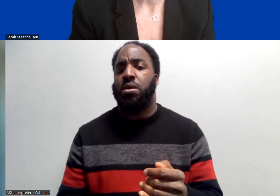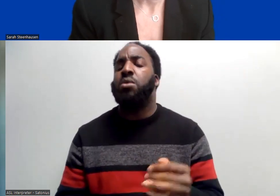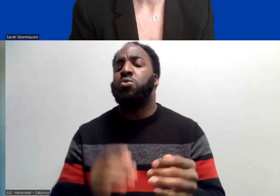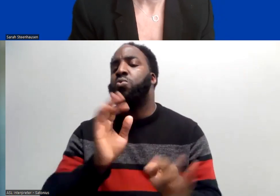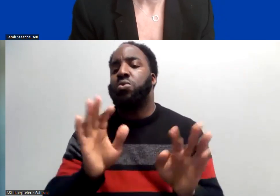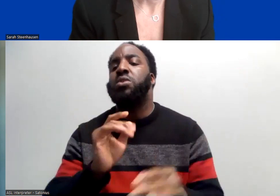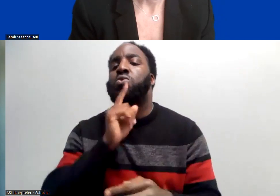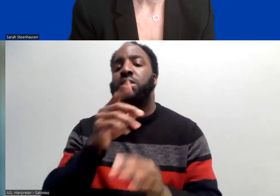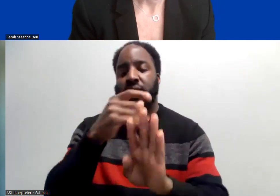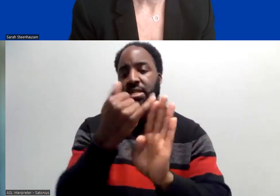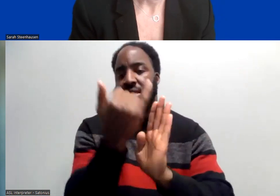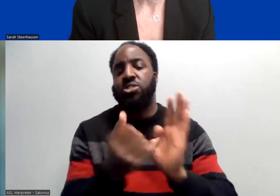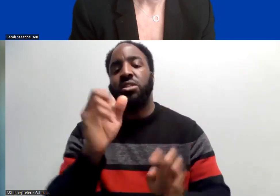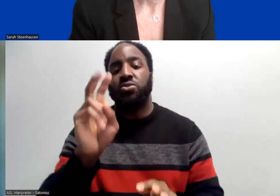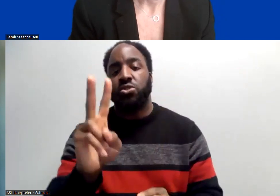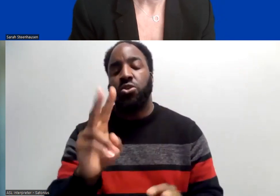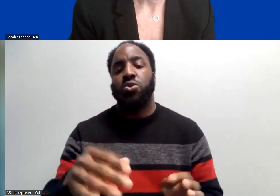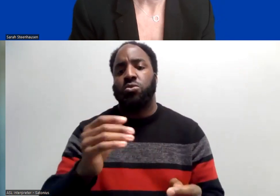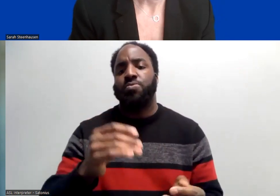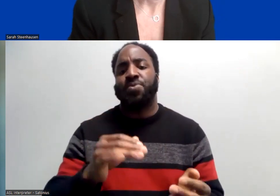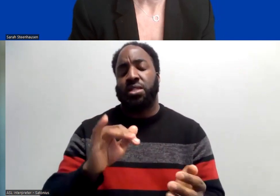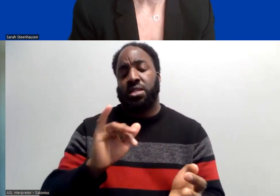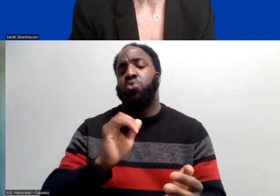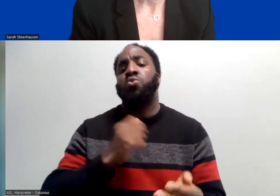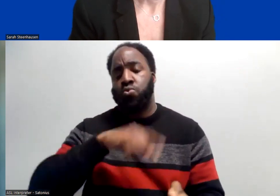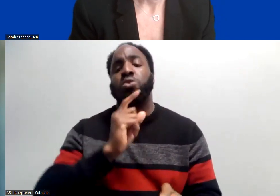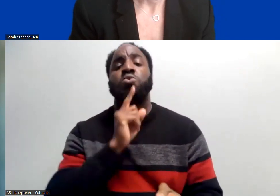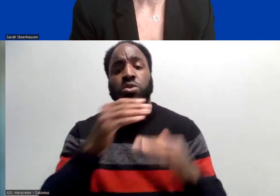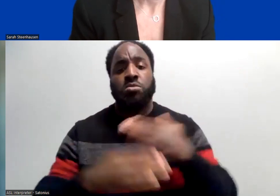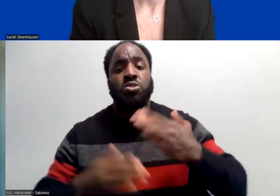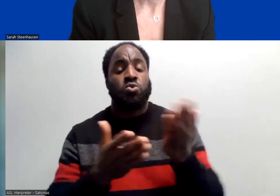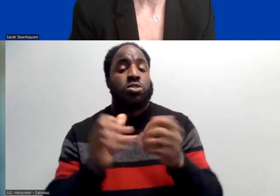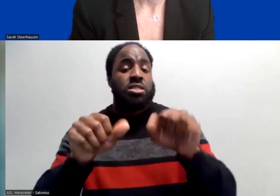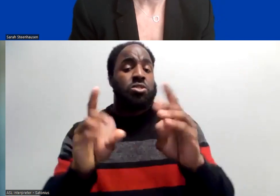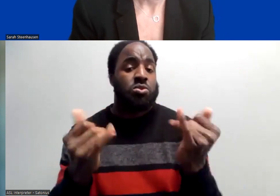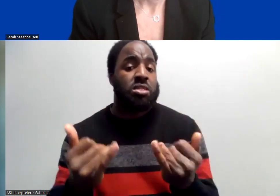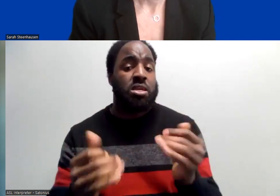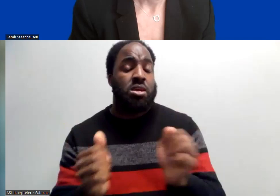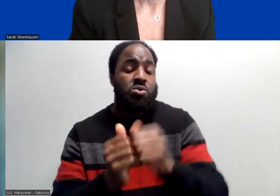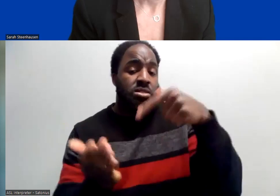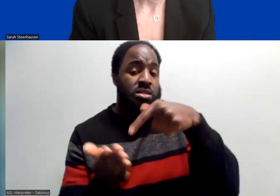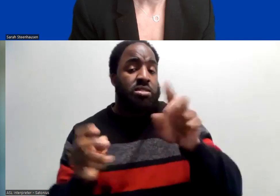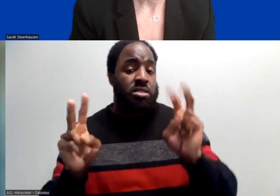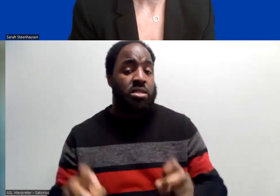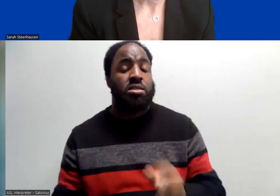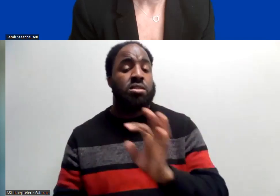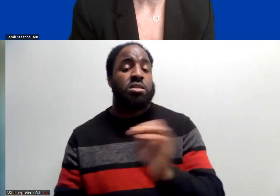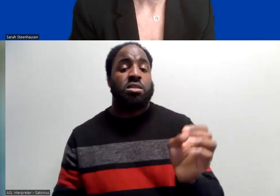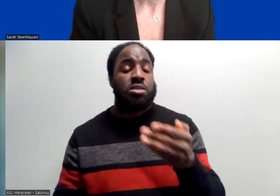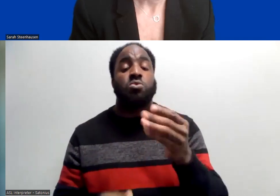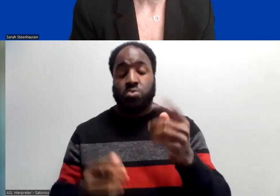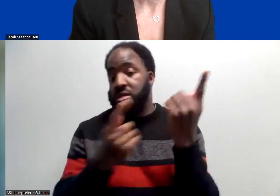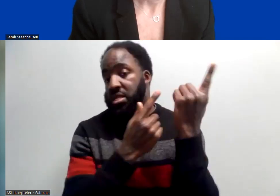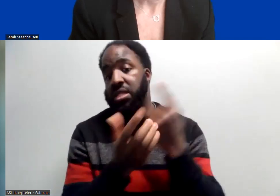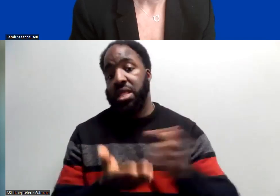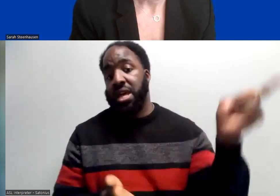2. This is another place where we appreciate what you can do right now is analysis. And there was a bill last year